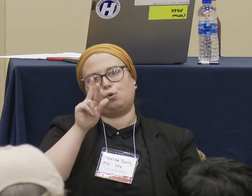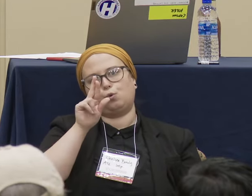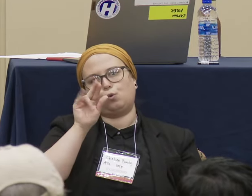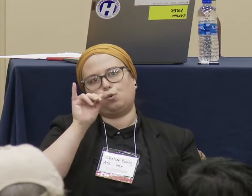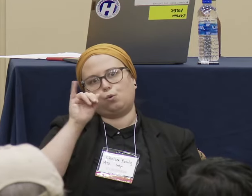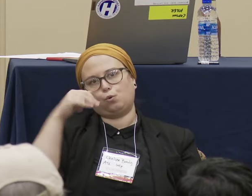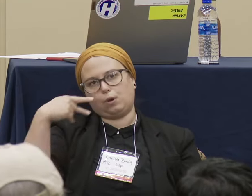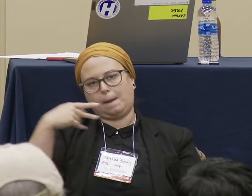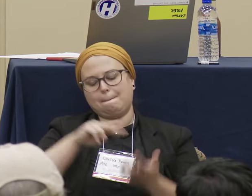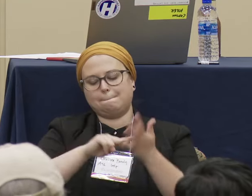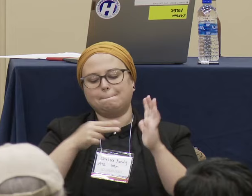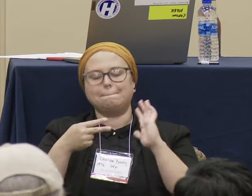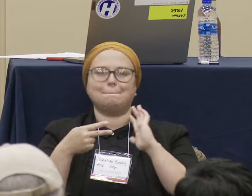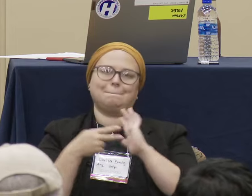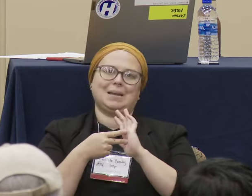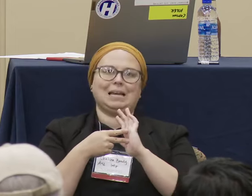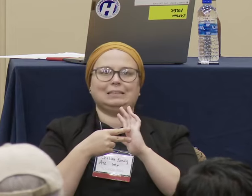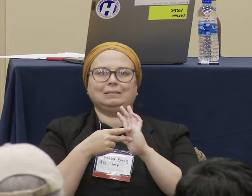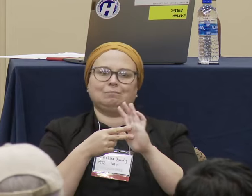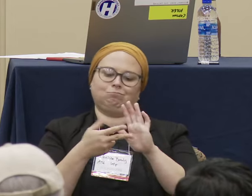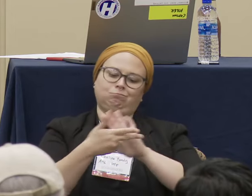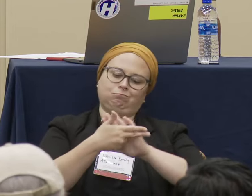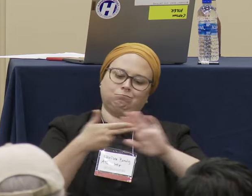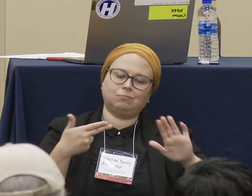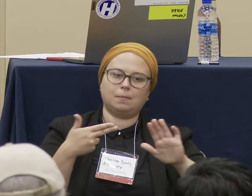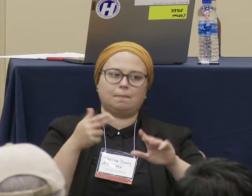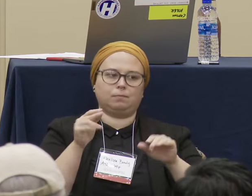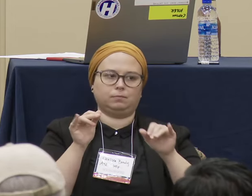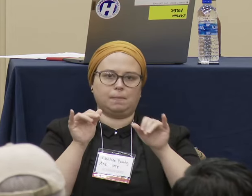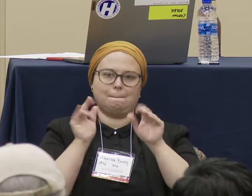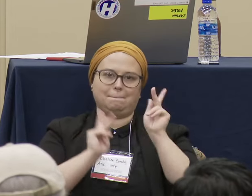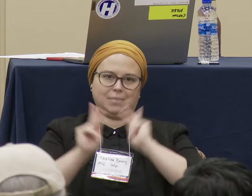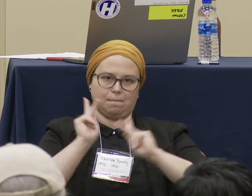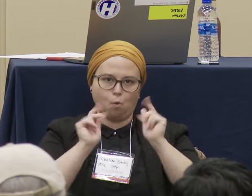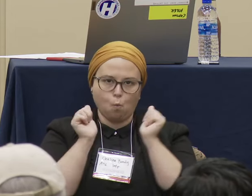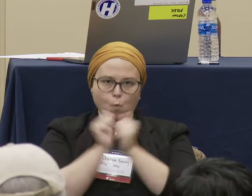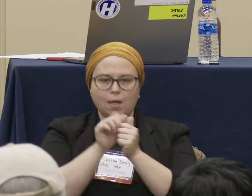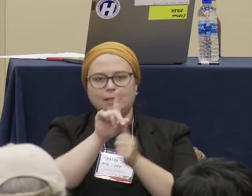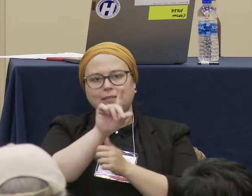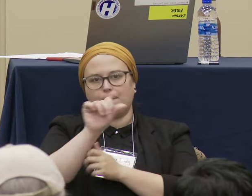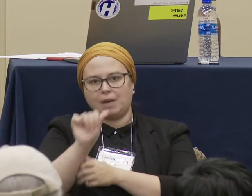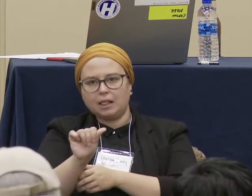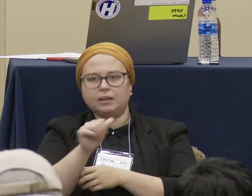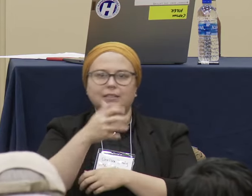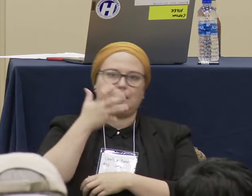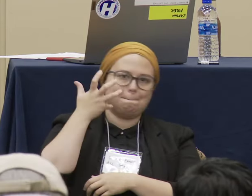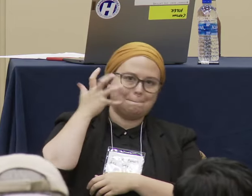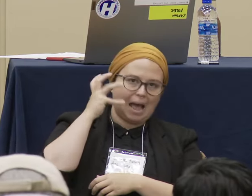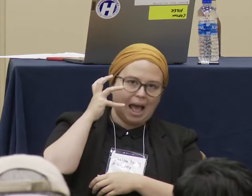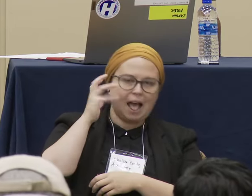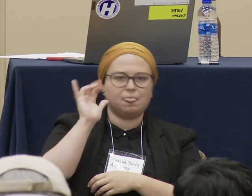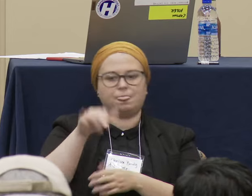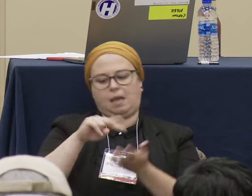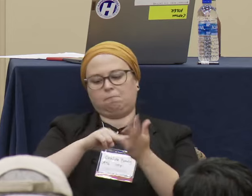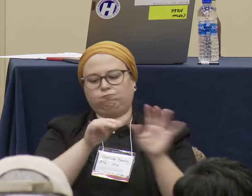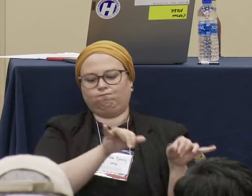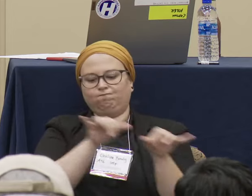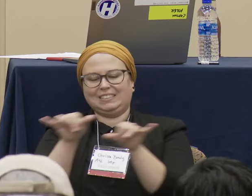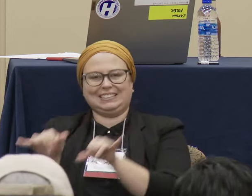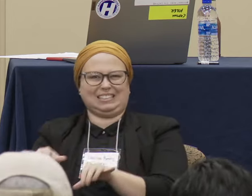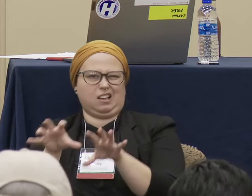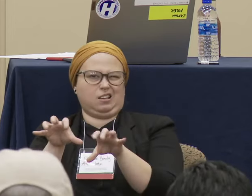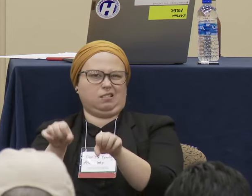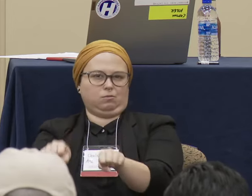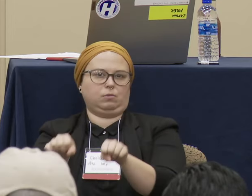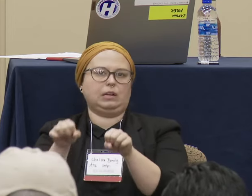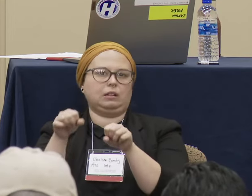with disabilities. MAD is a reclaimed term, just like queer is a reclaimed term. And what this CRIP or